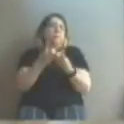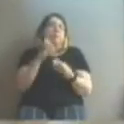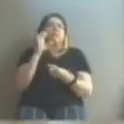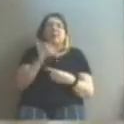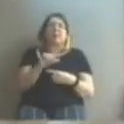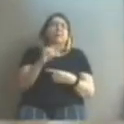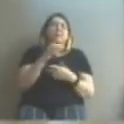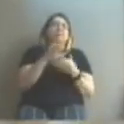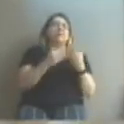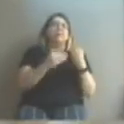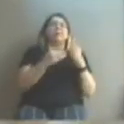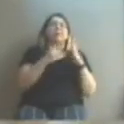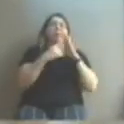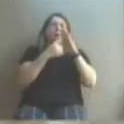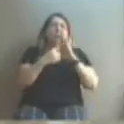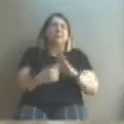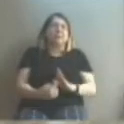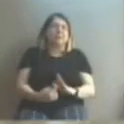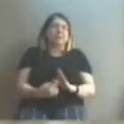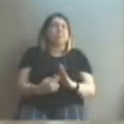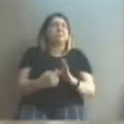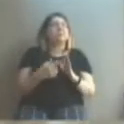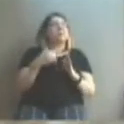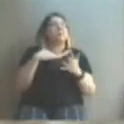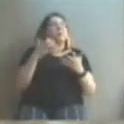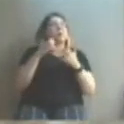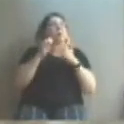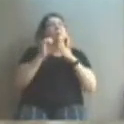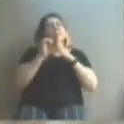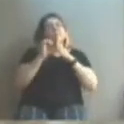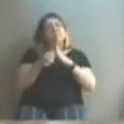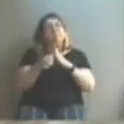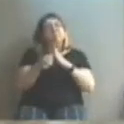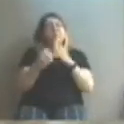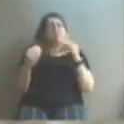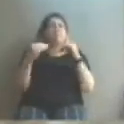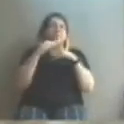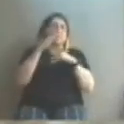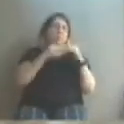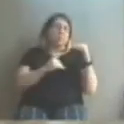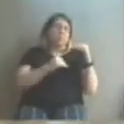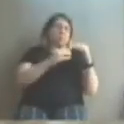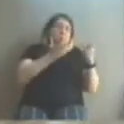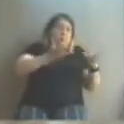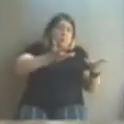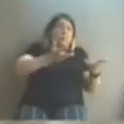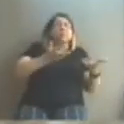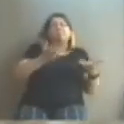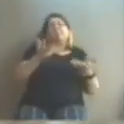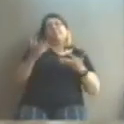few of the highlights, but what I want to talk about more than the what is the how.